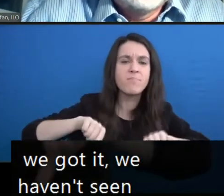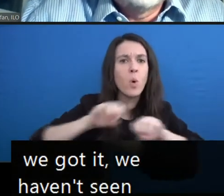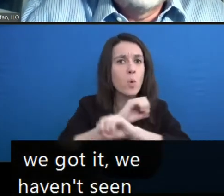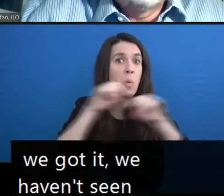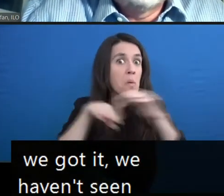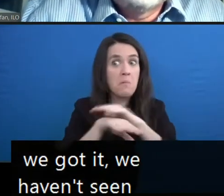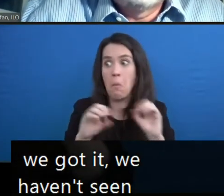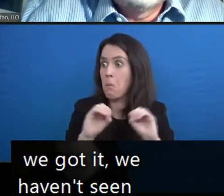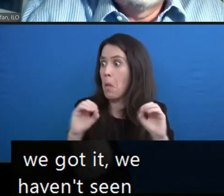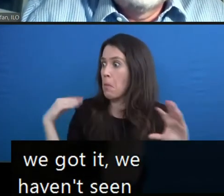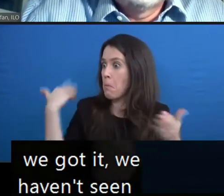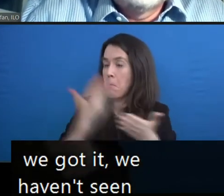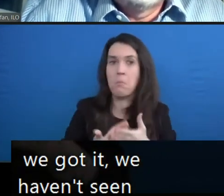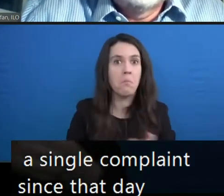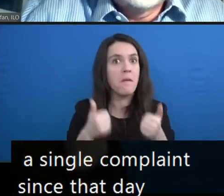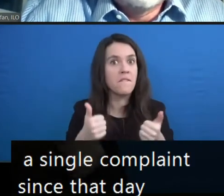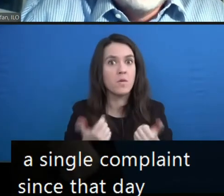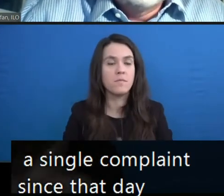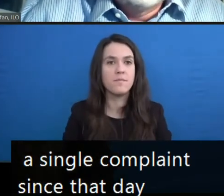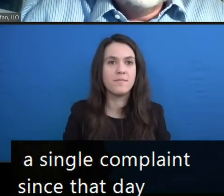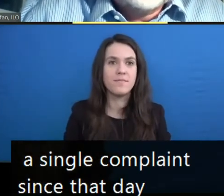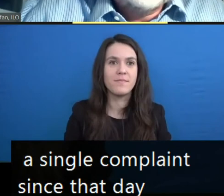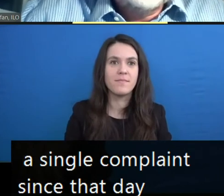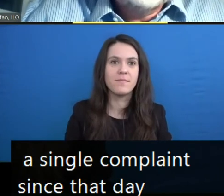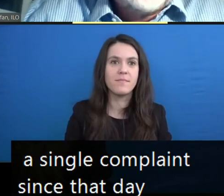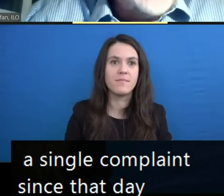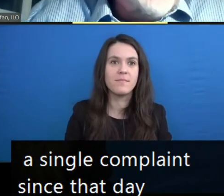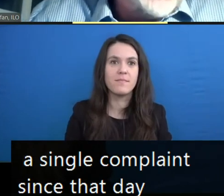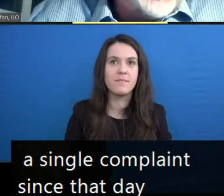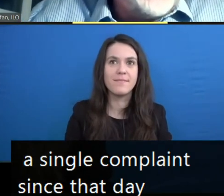now it's become mandatory.